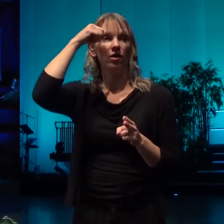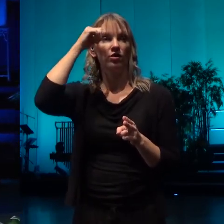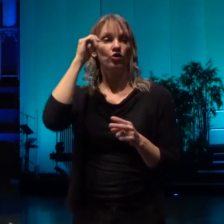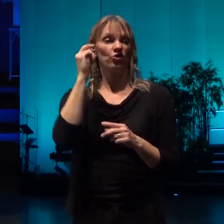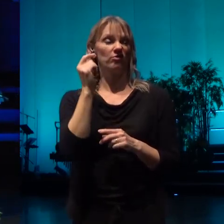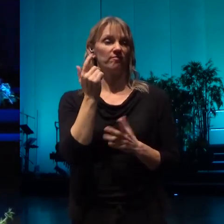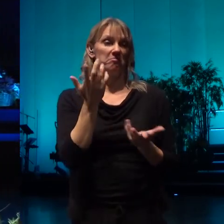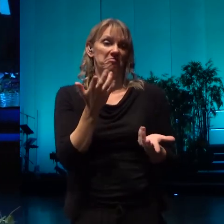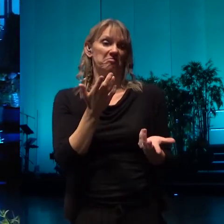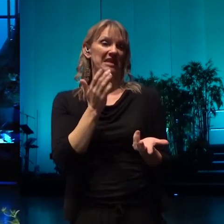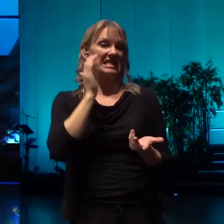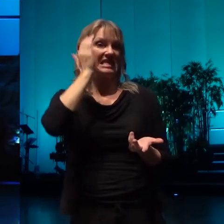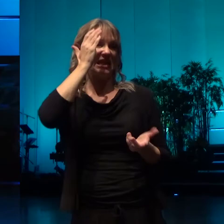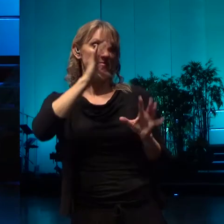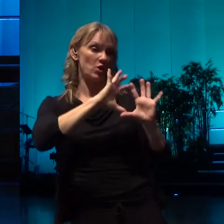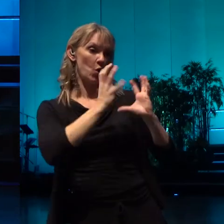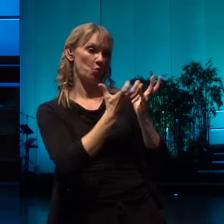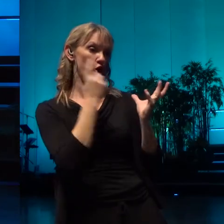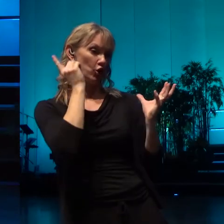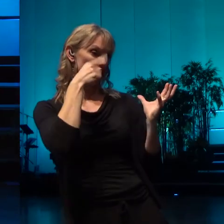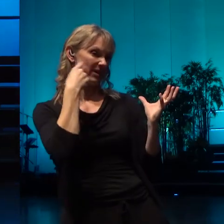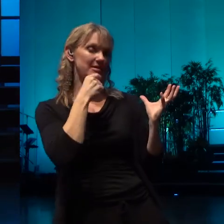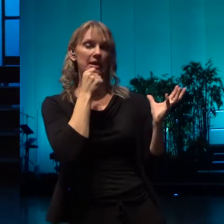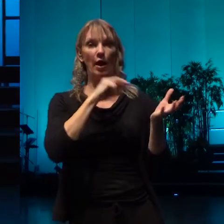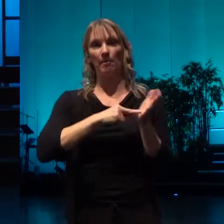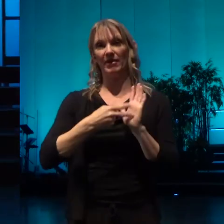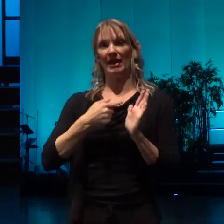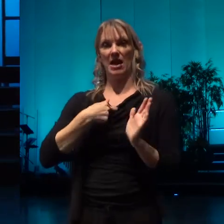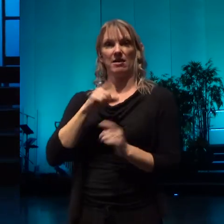to have gone crazy doesn't mean that I have to be.